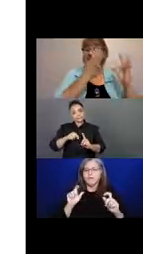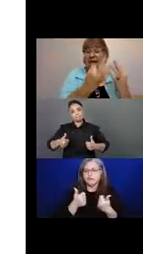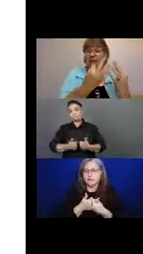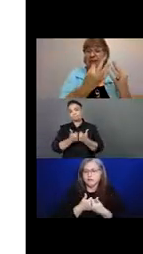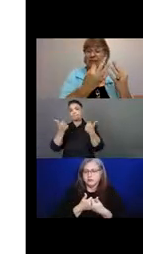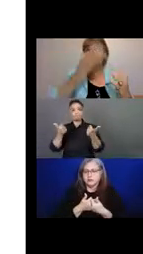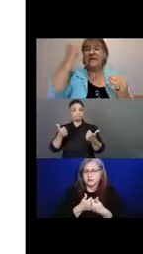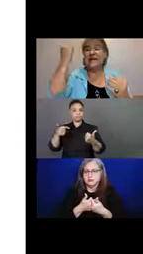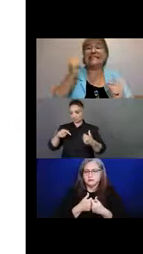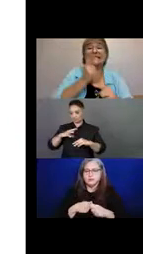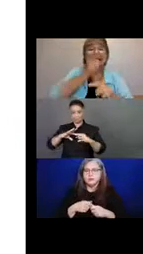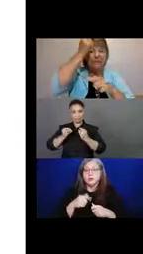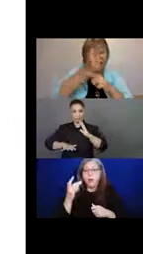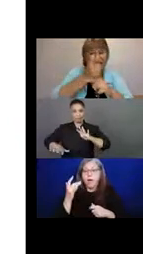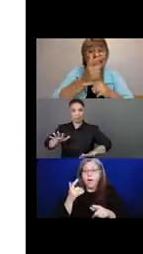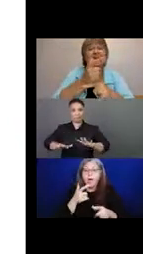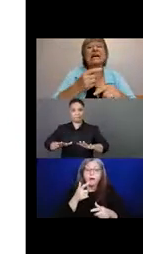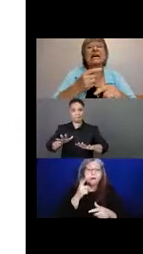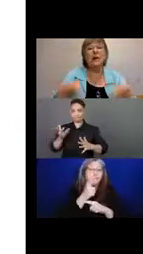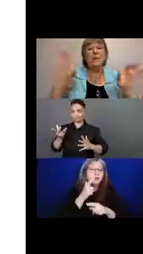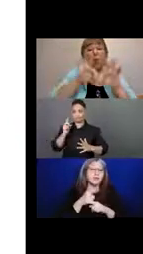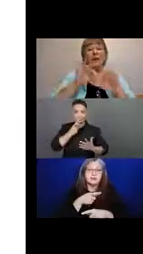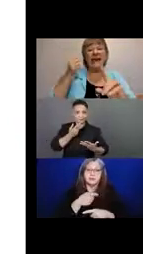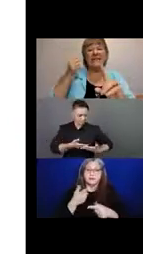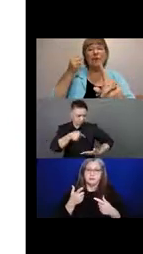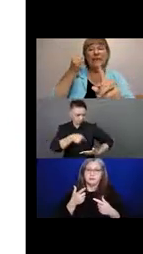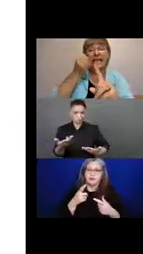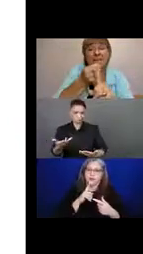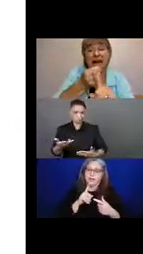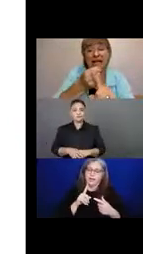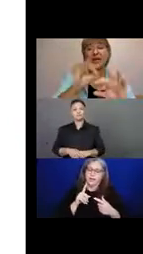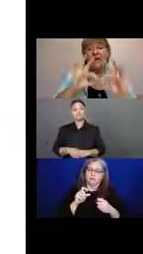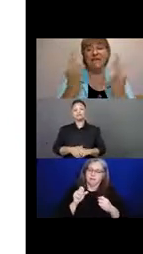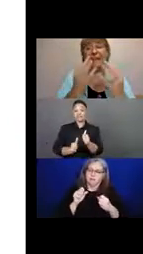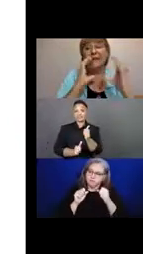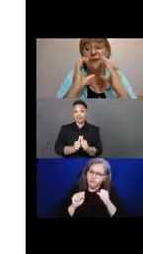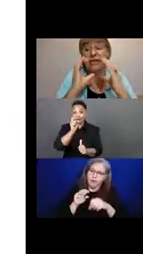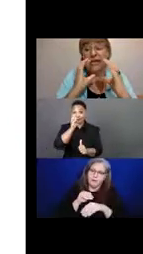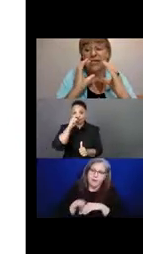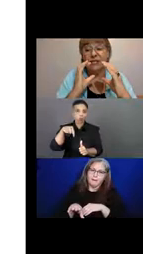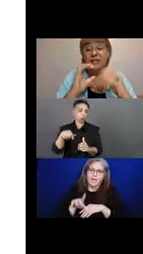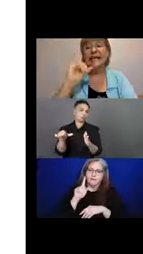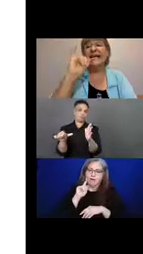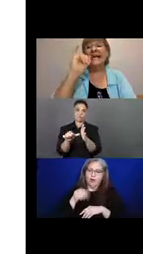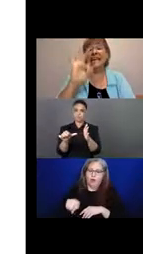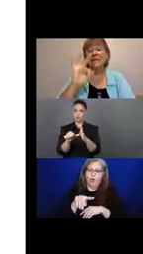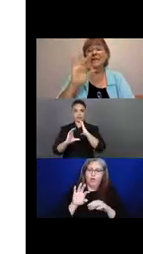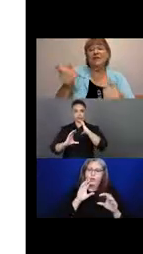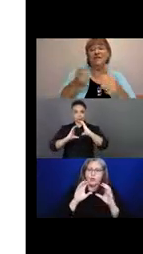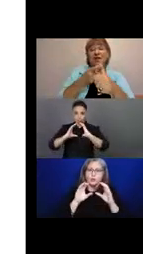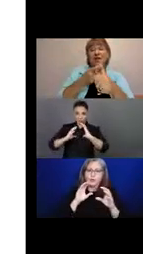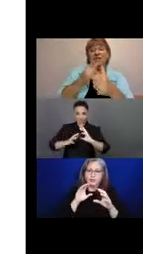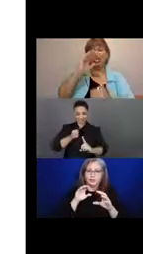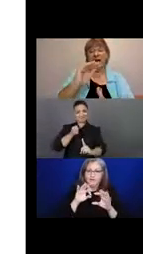that family, because siblings have important impact on the family communication. If